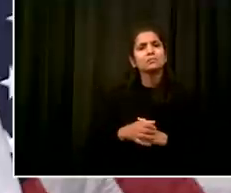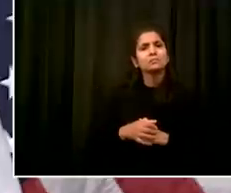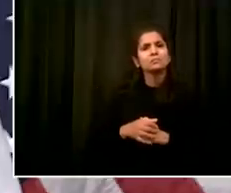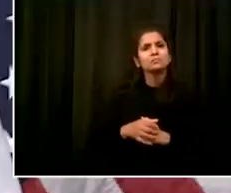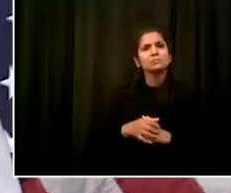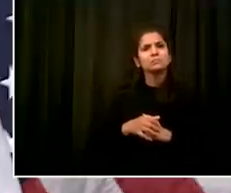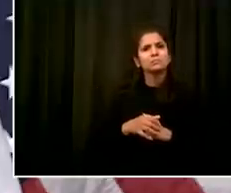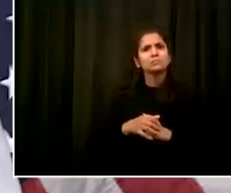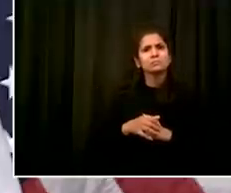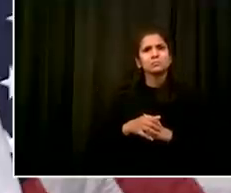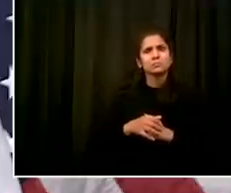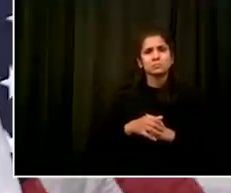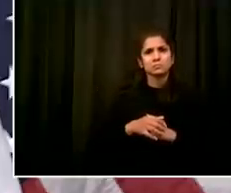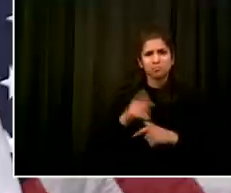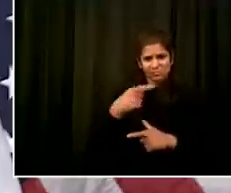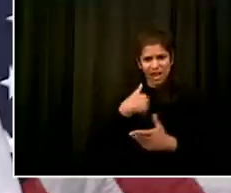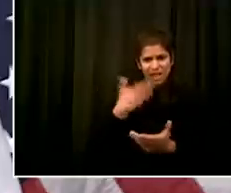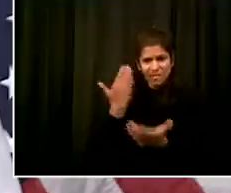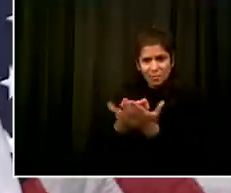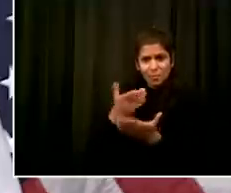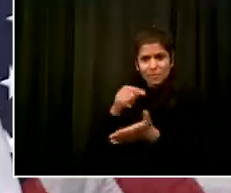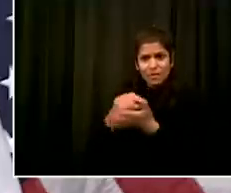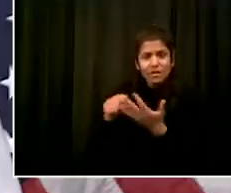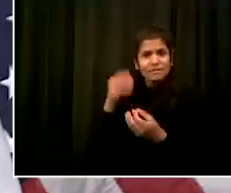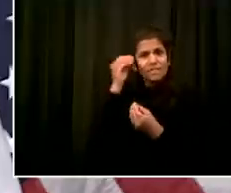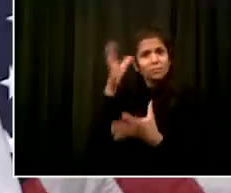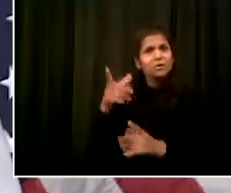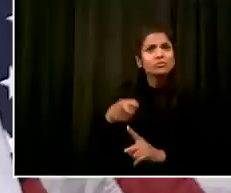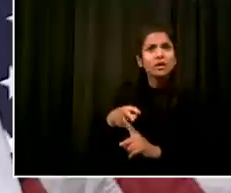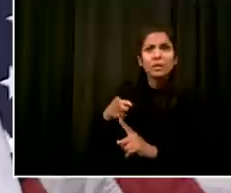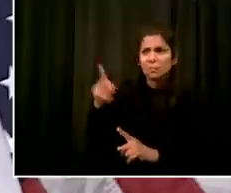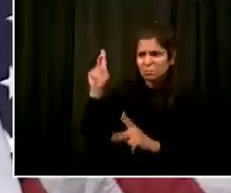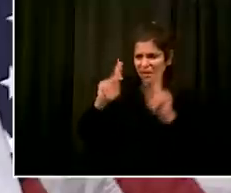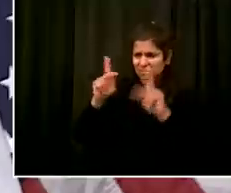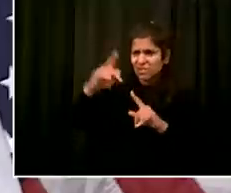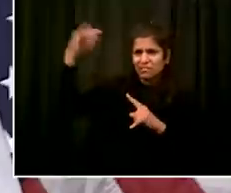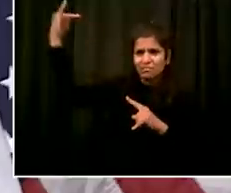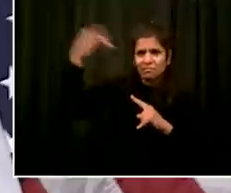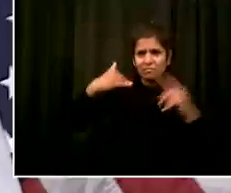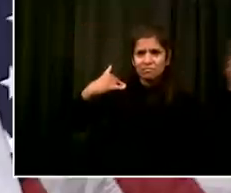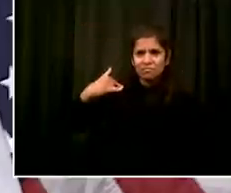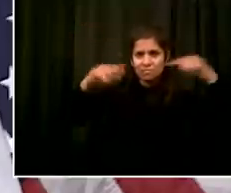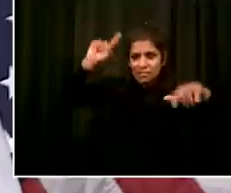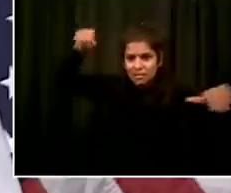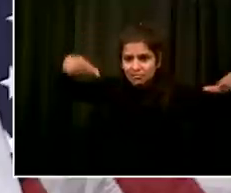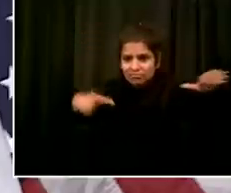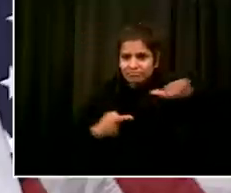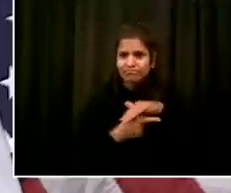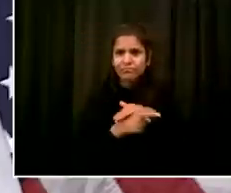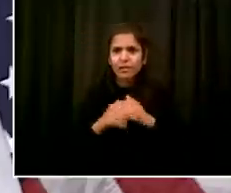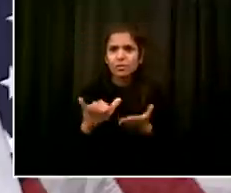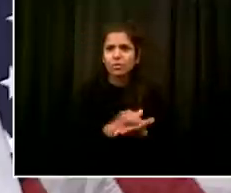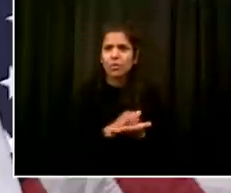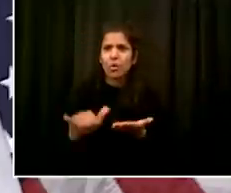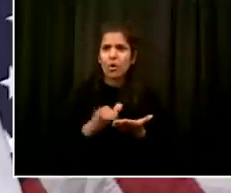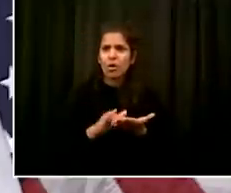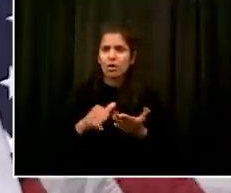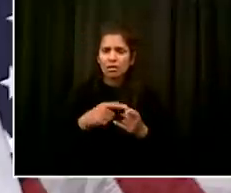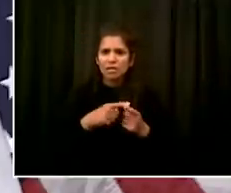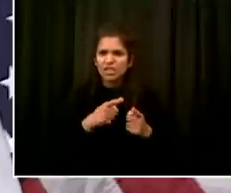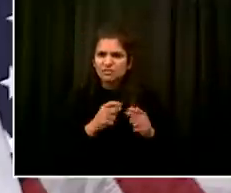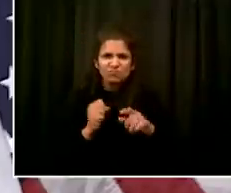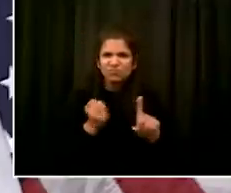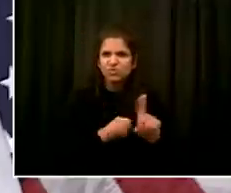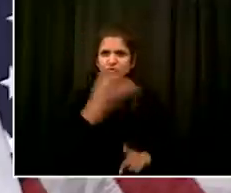serious assertion. And that's my first question, I'm sorry to say. My second question is, what was the thinking behind